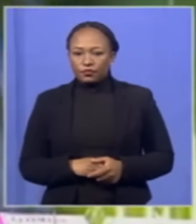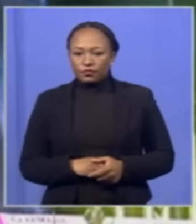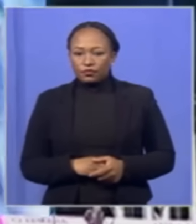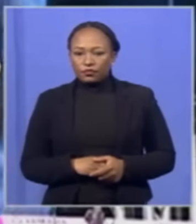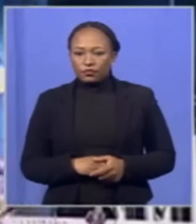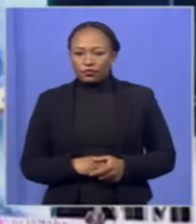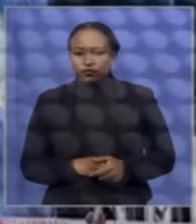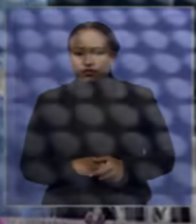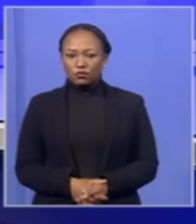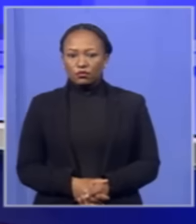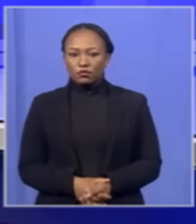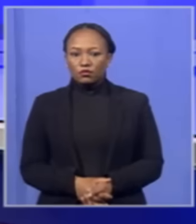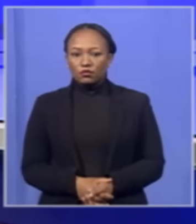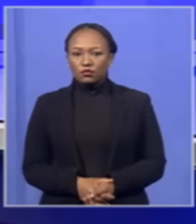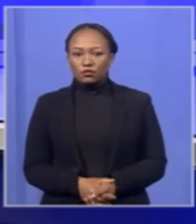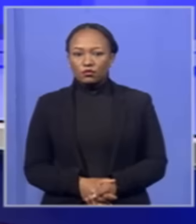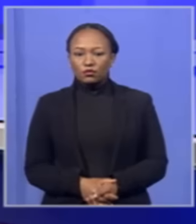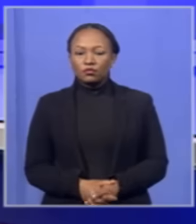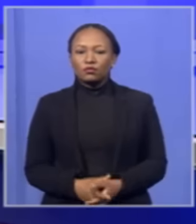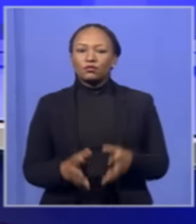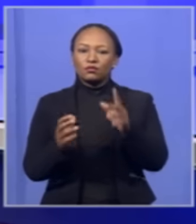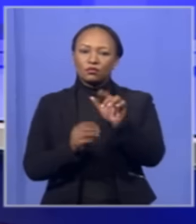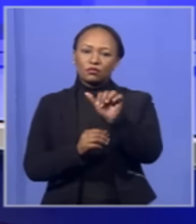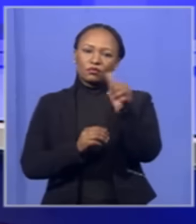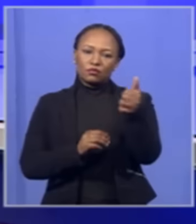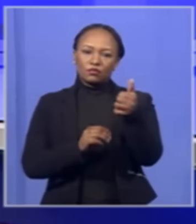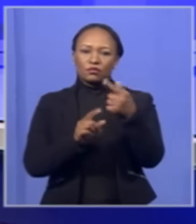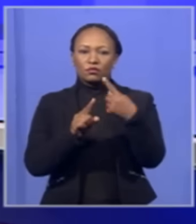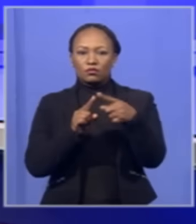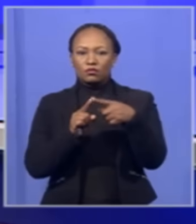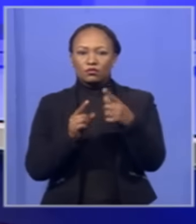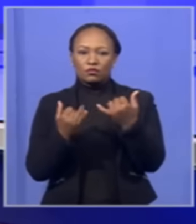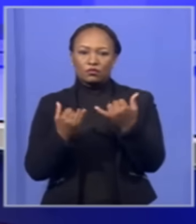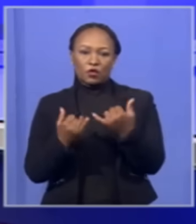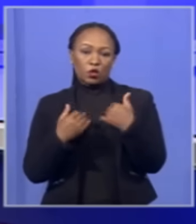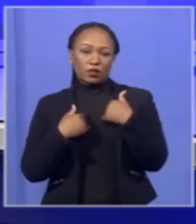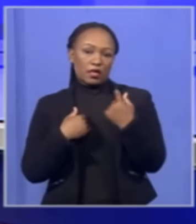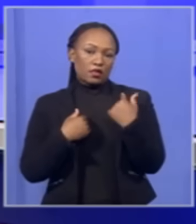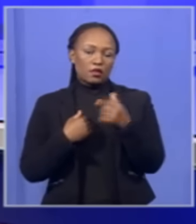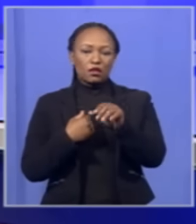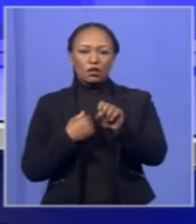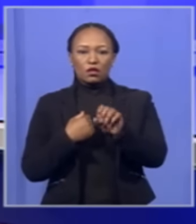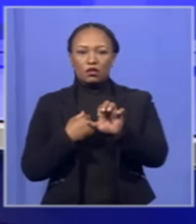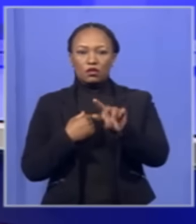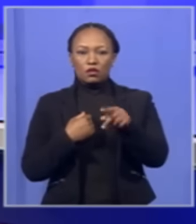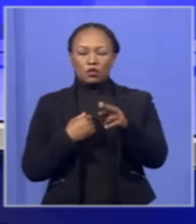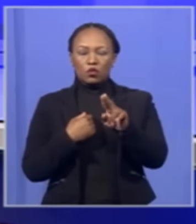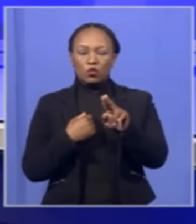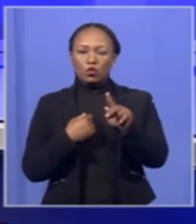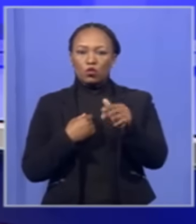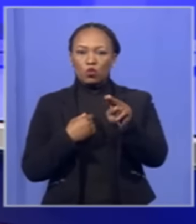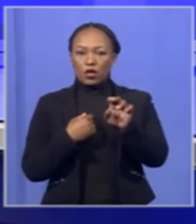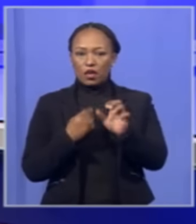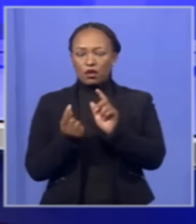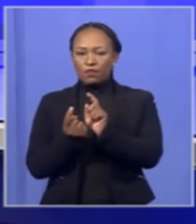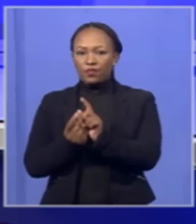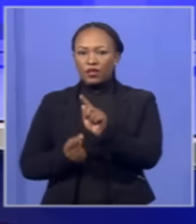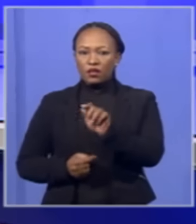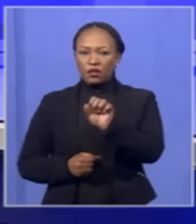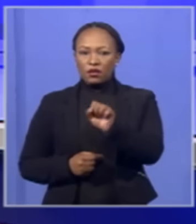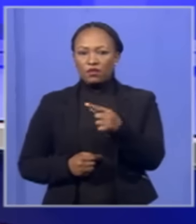Bloemfontein. Mo motshamekong o mongwe sa tswang go simolola Sekhukhune United e thulane le TX Galaxy kwa